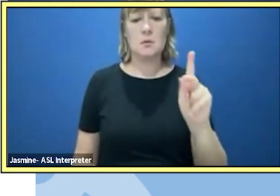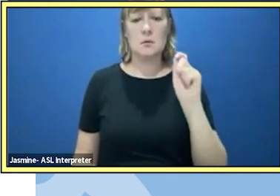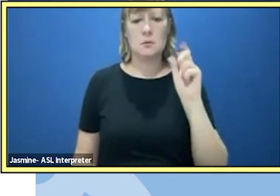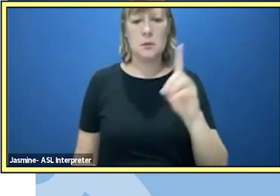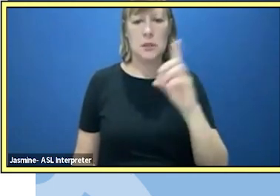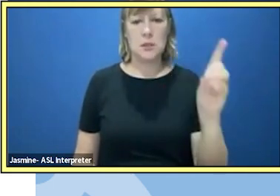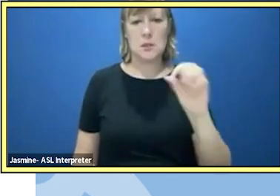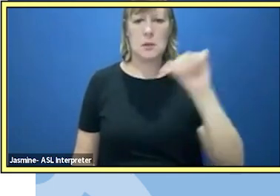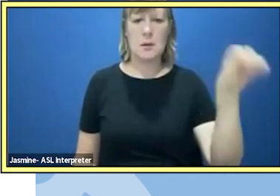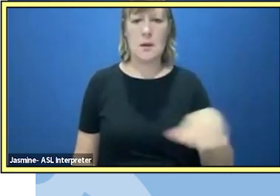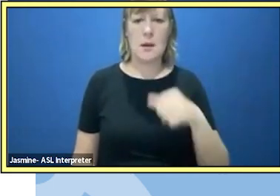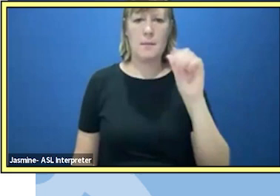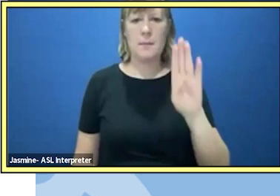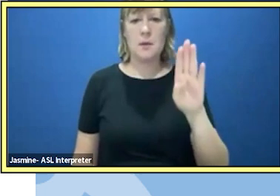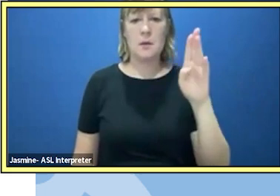www.bhddh.askdd@bhddh.ri.gov.